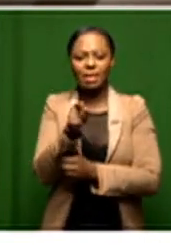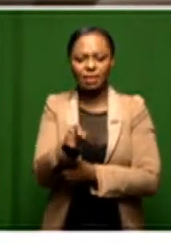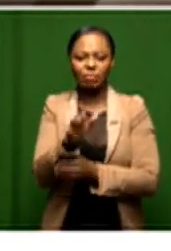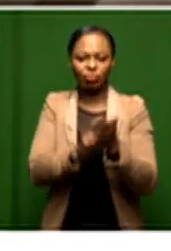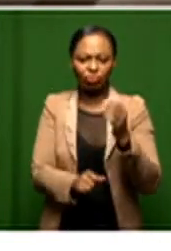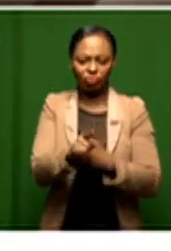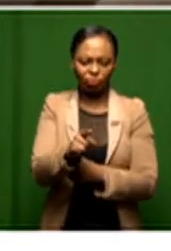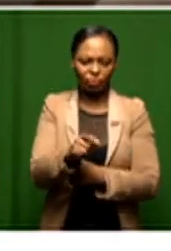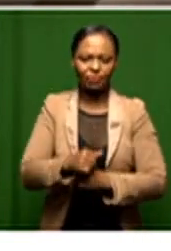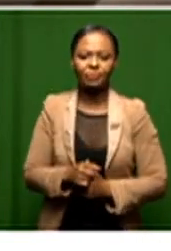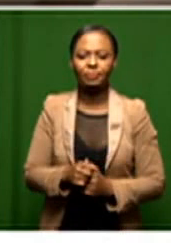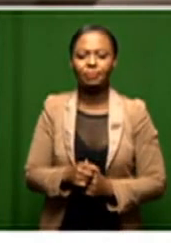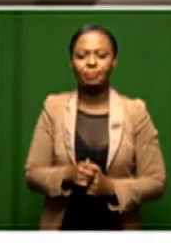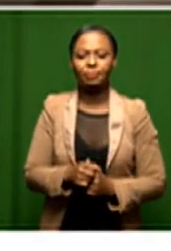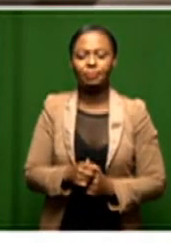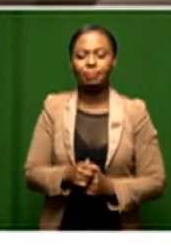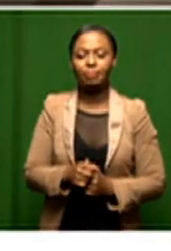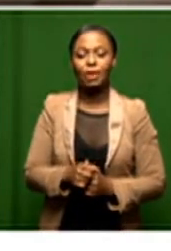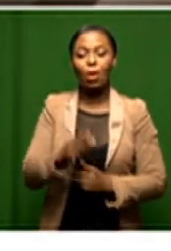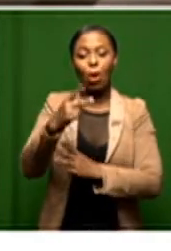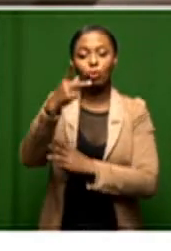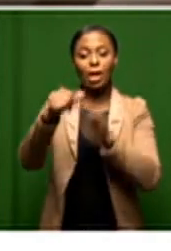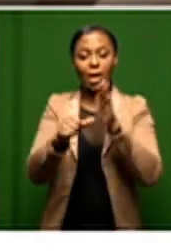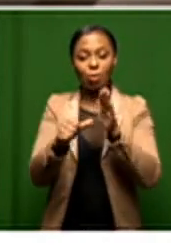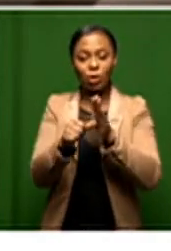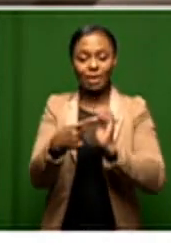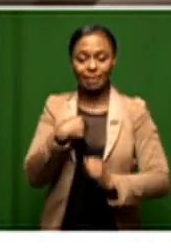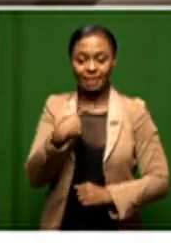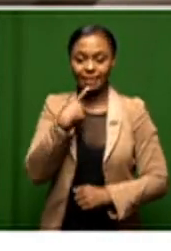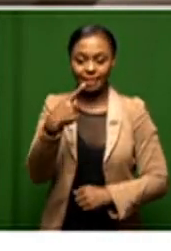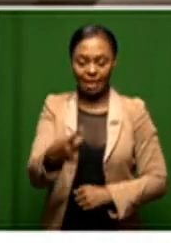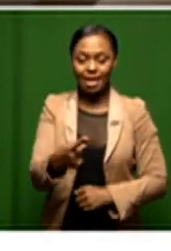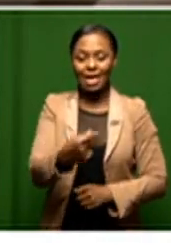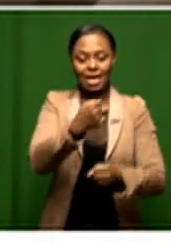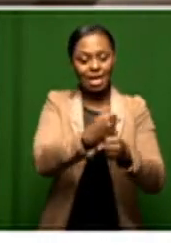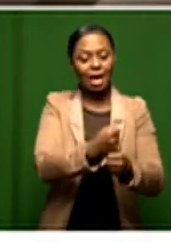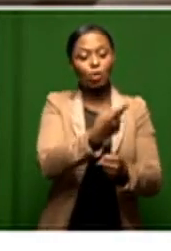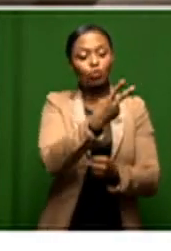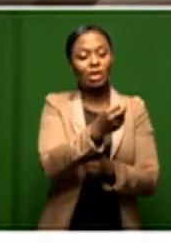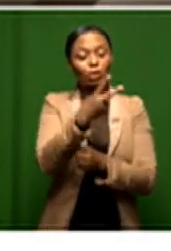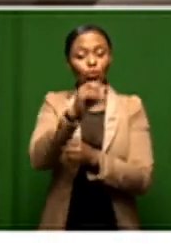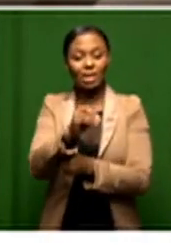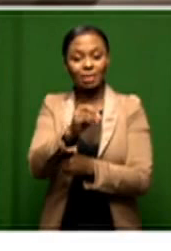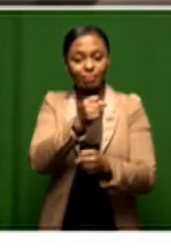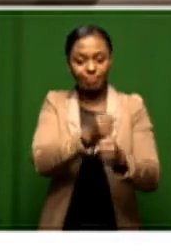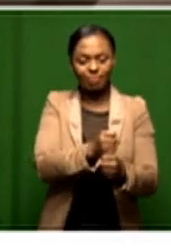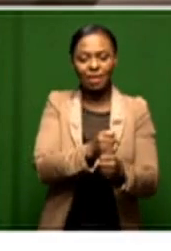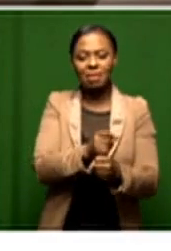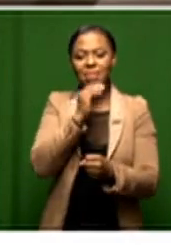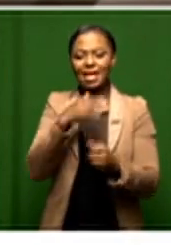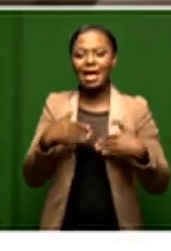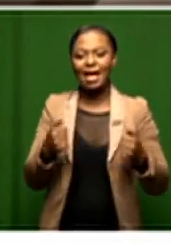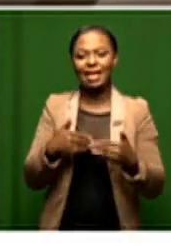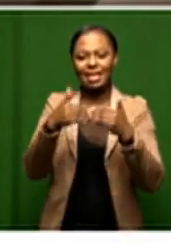largely in the context of things. Also important to say that during 2020, it was an unusual period of